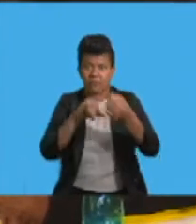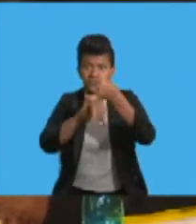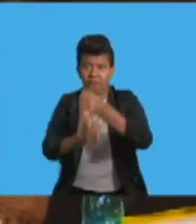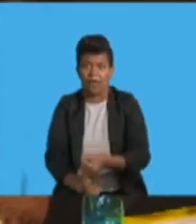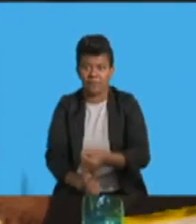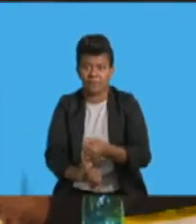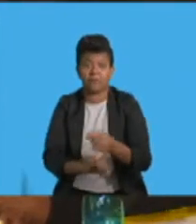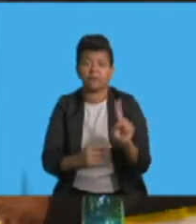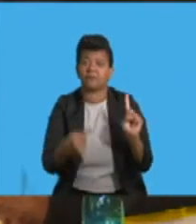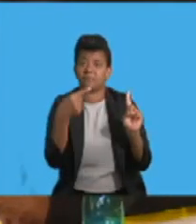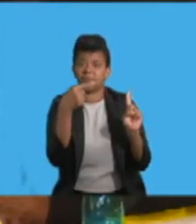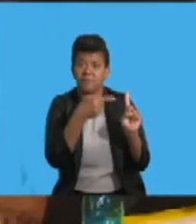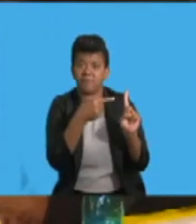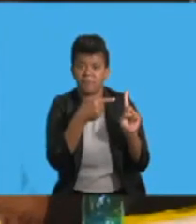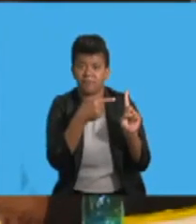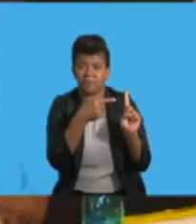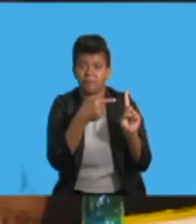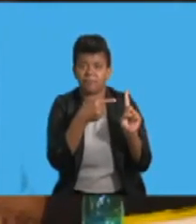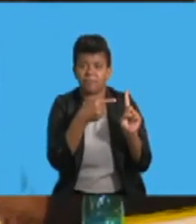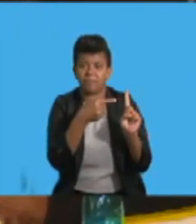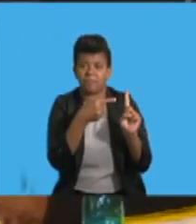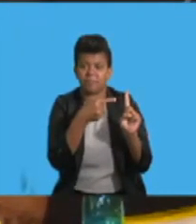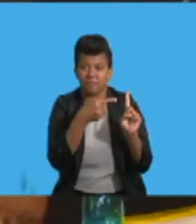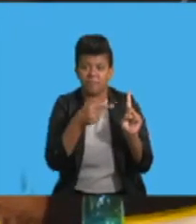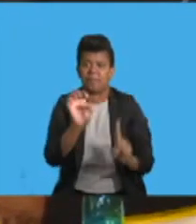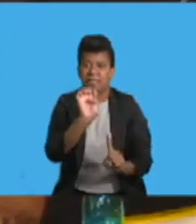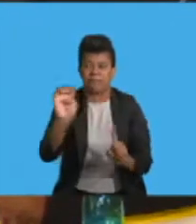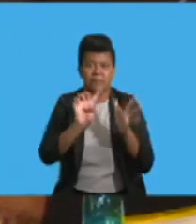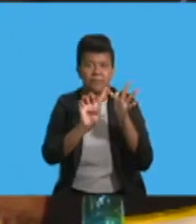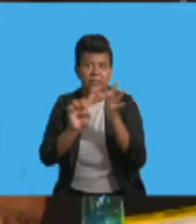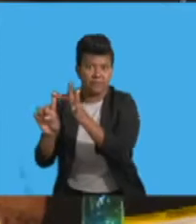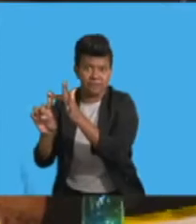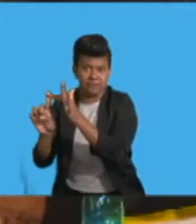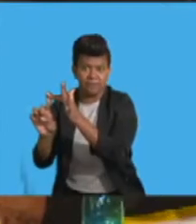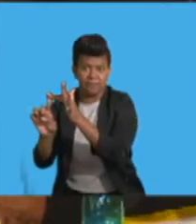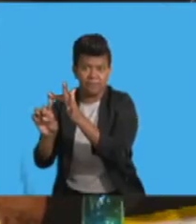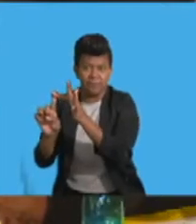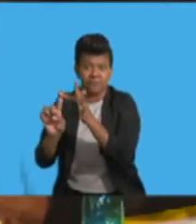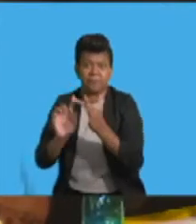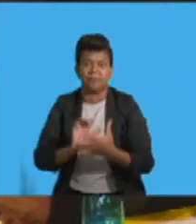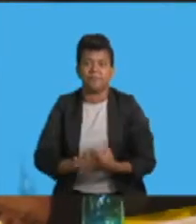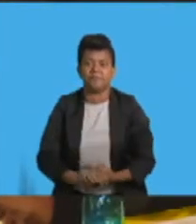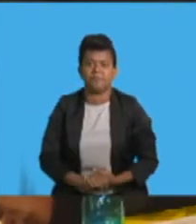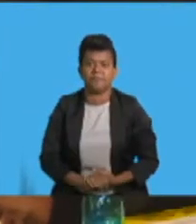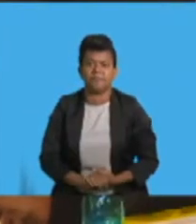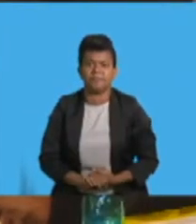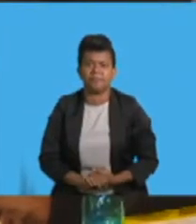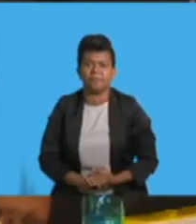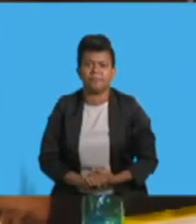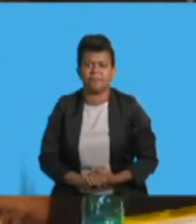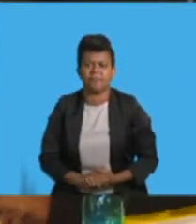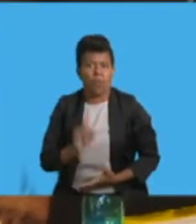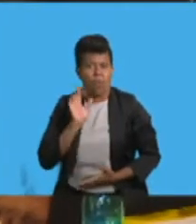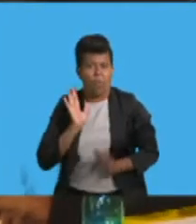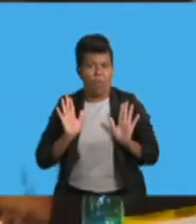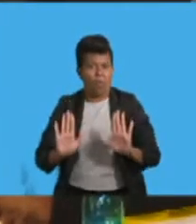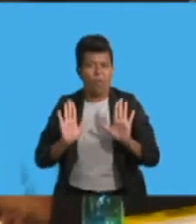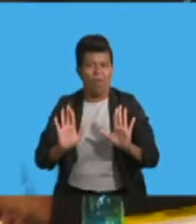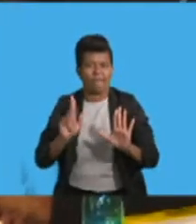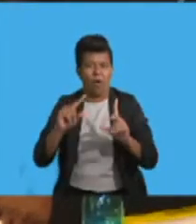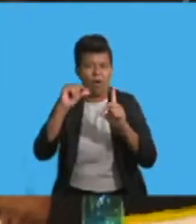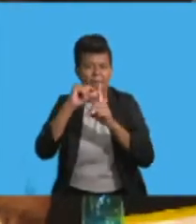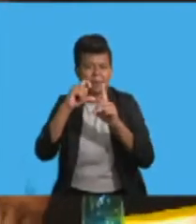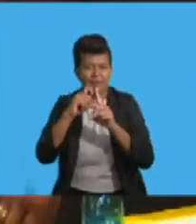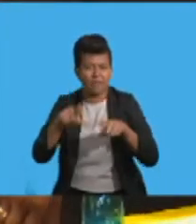one from the Eastern Division that is awaiting DPP's decision, and for the three cases